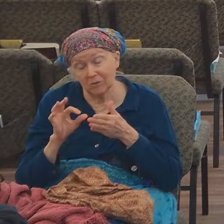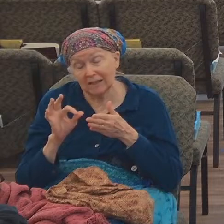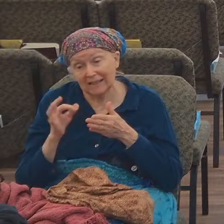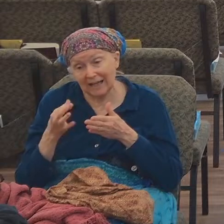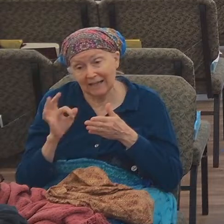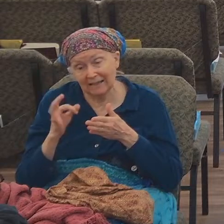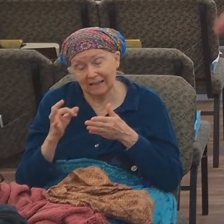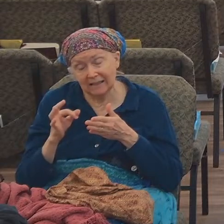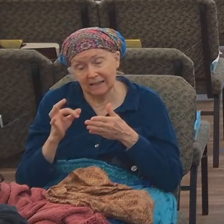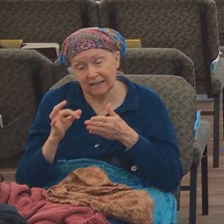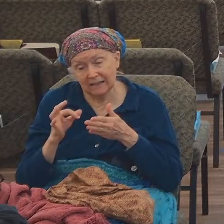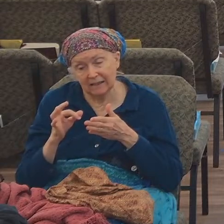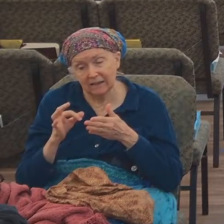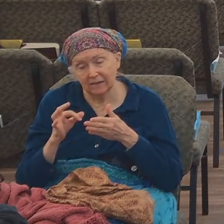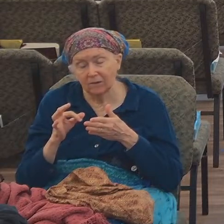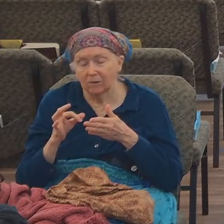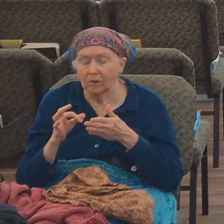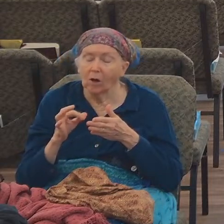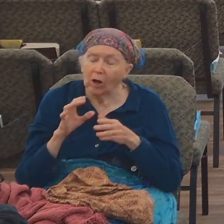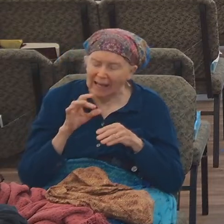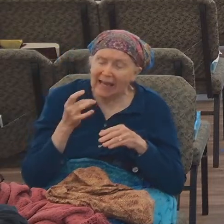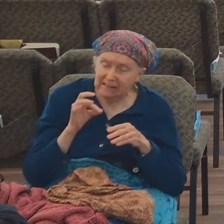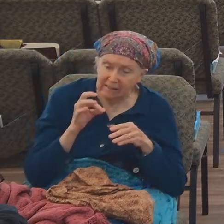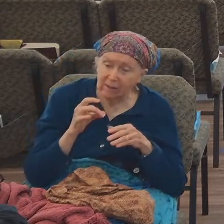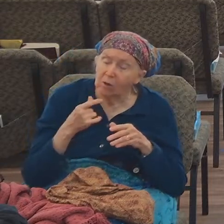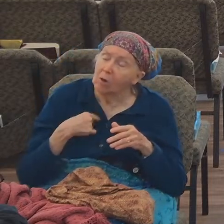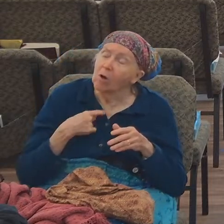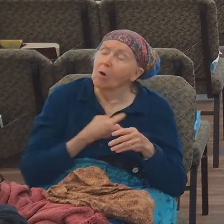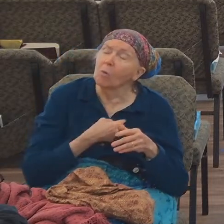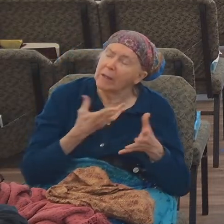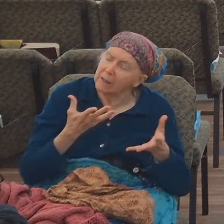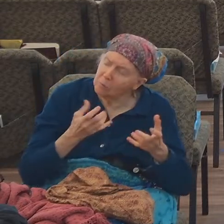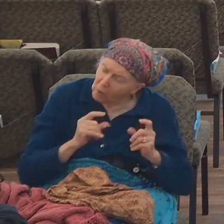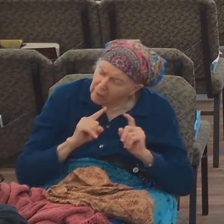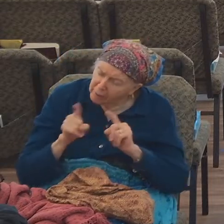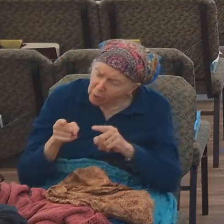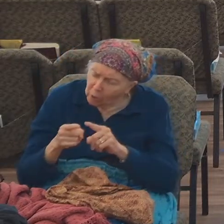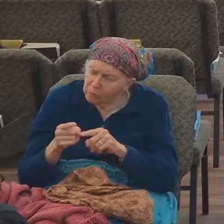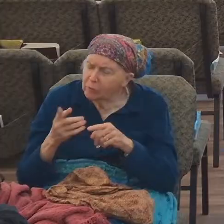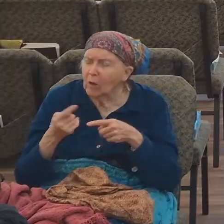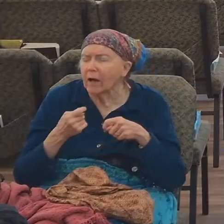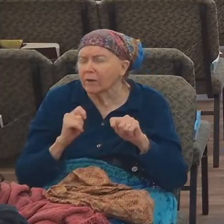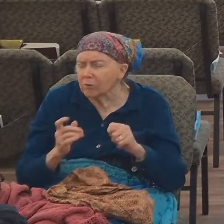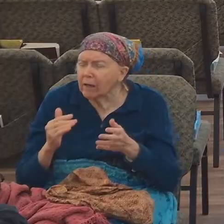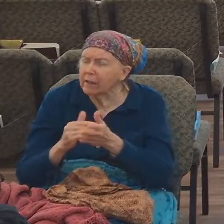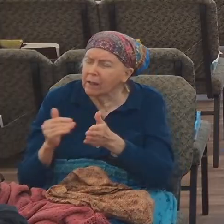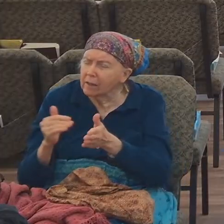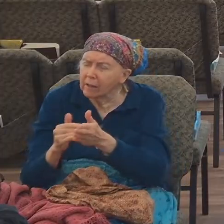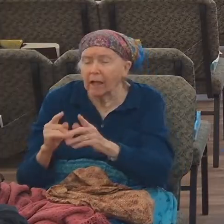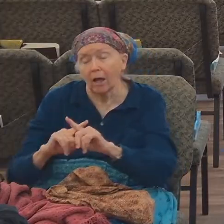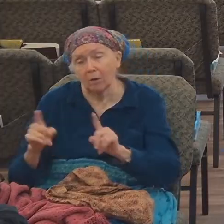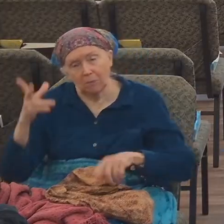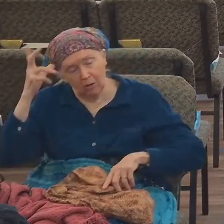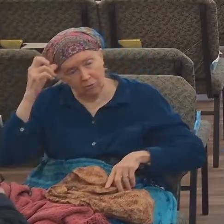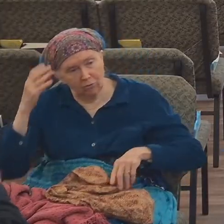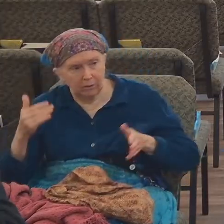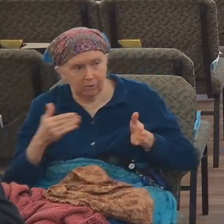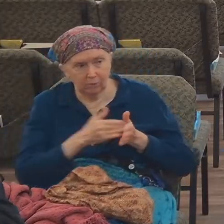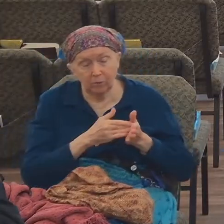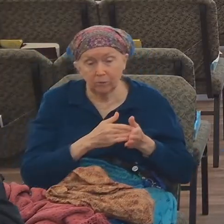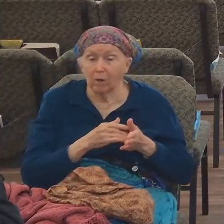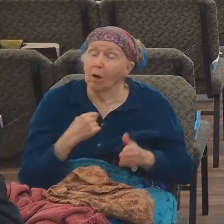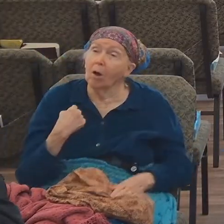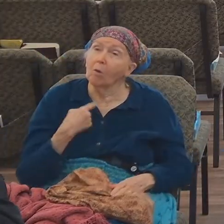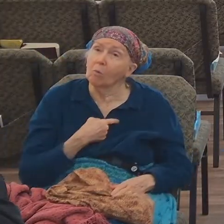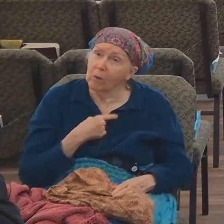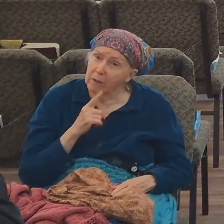says, so let's go back to verse 18. For we wanted to come to you, I, Paul, in fact, tried again and again, but Satan thwarted us. So in light of we wanted to,